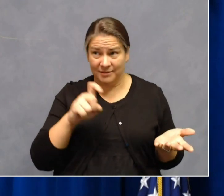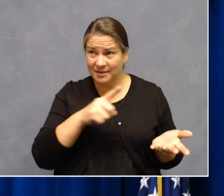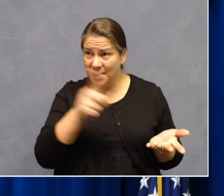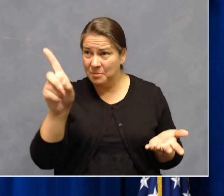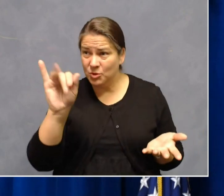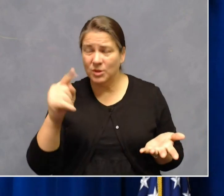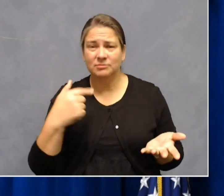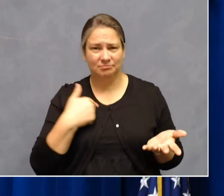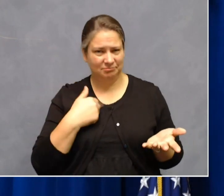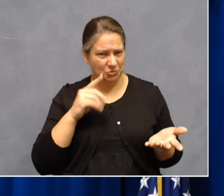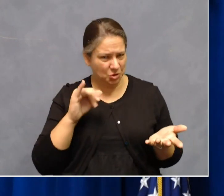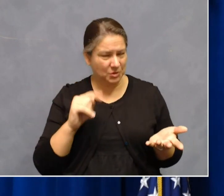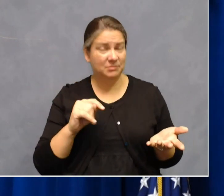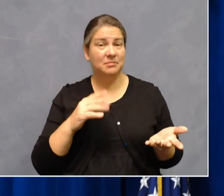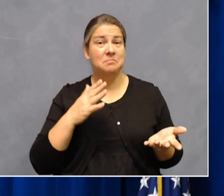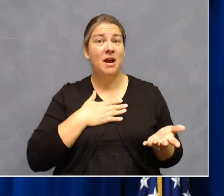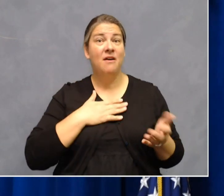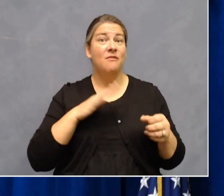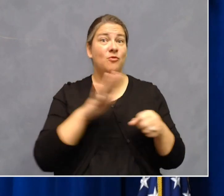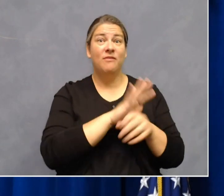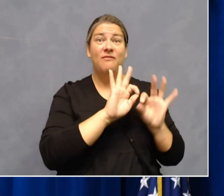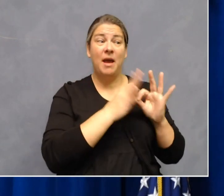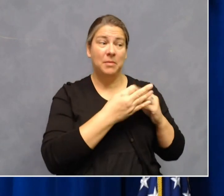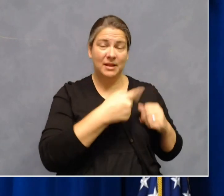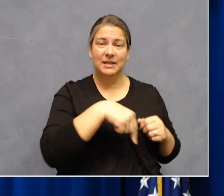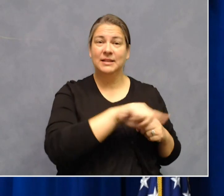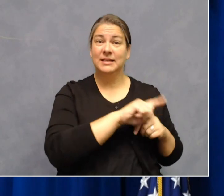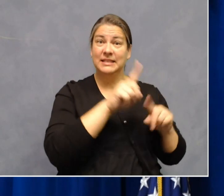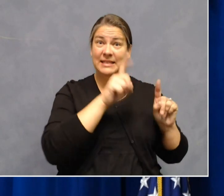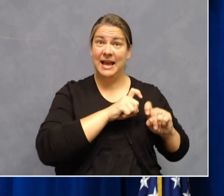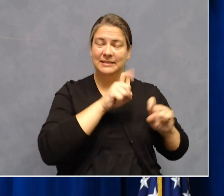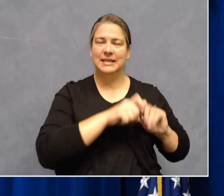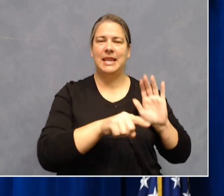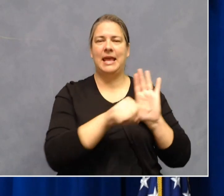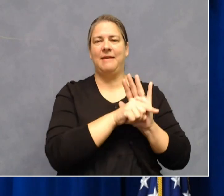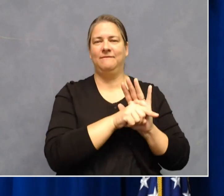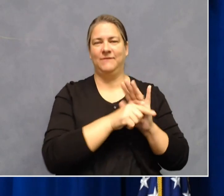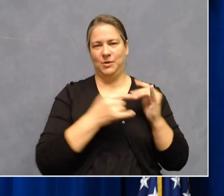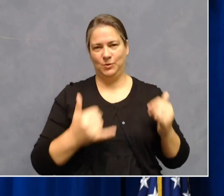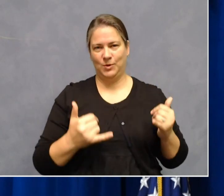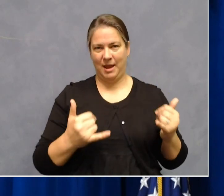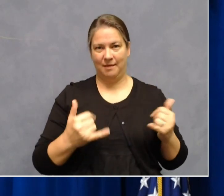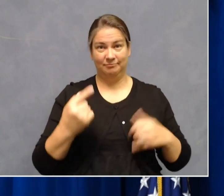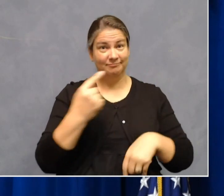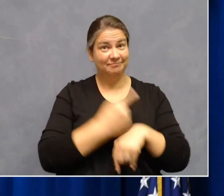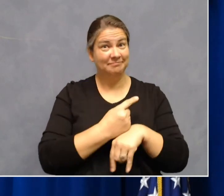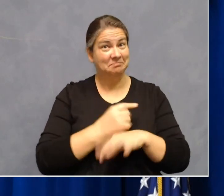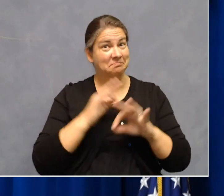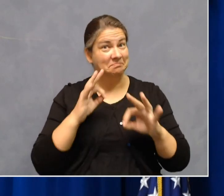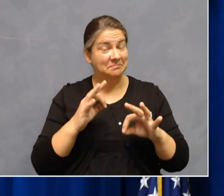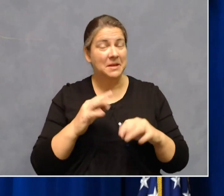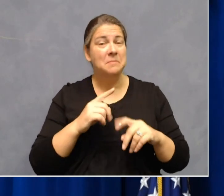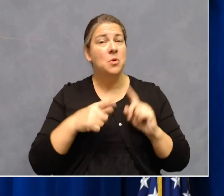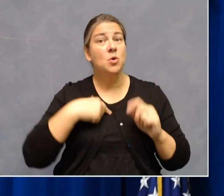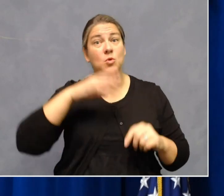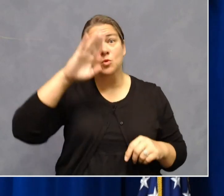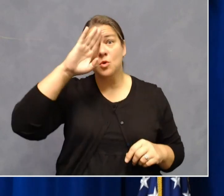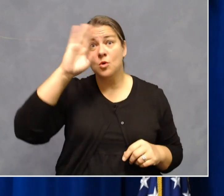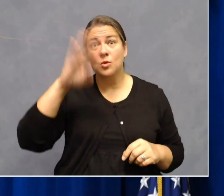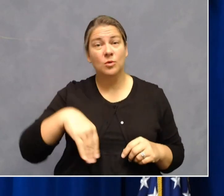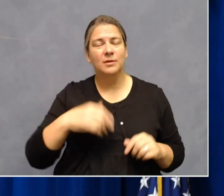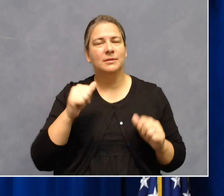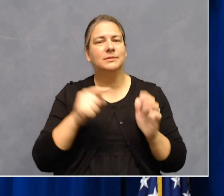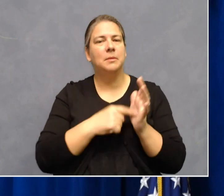family tested negative today. We know that it can take a while for the virus to manifest, and so we'll be tested, I believe,